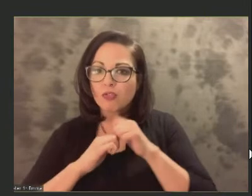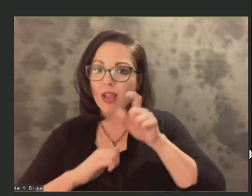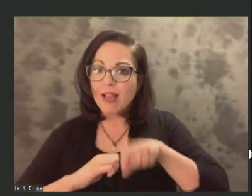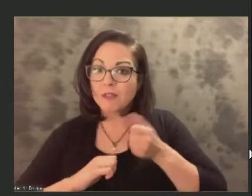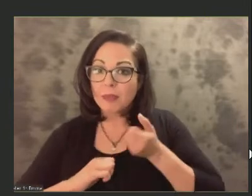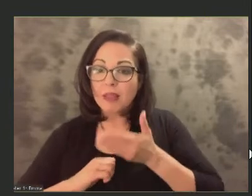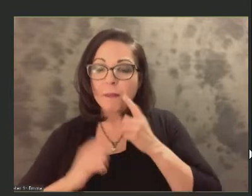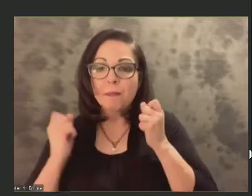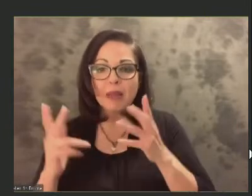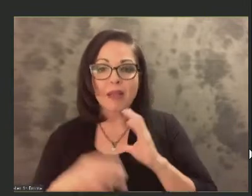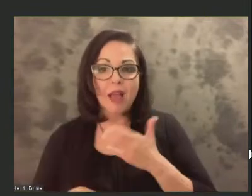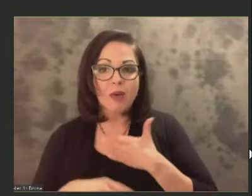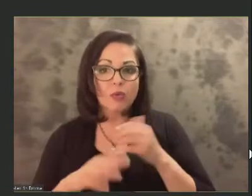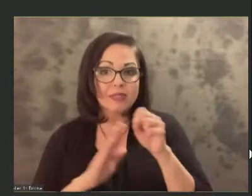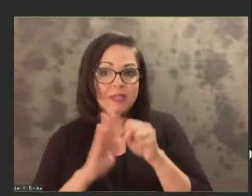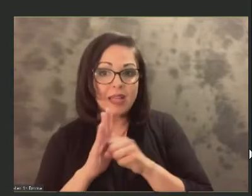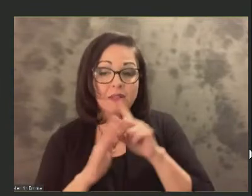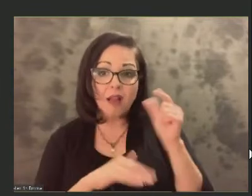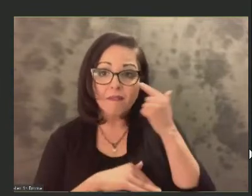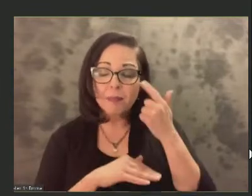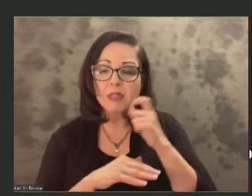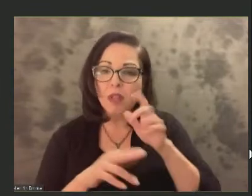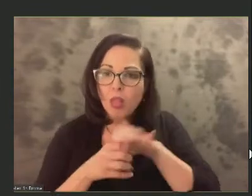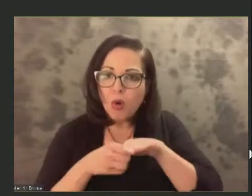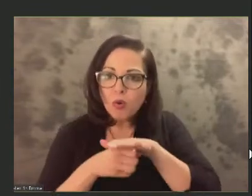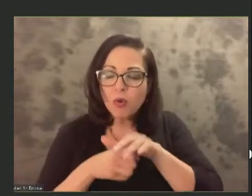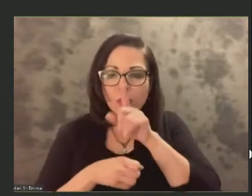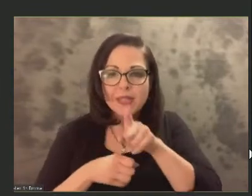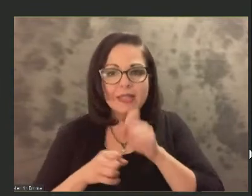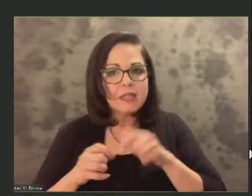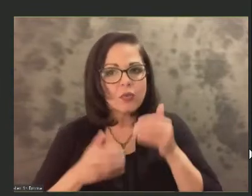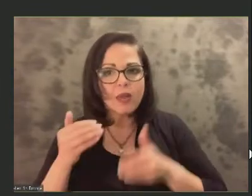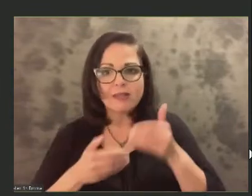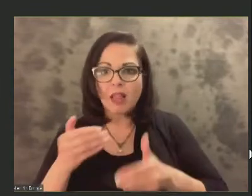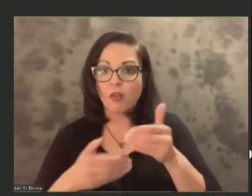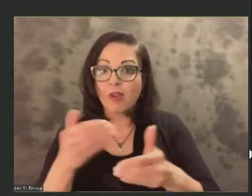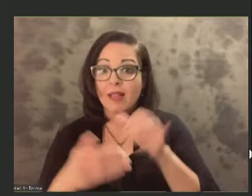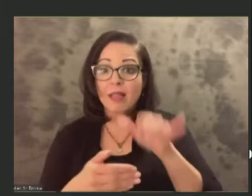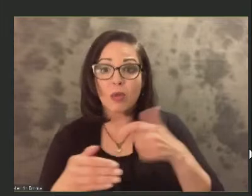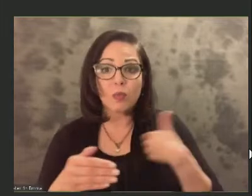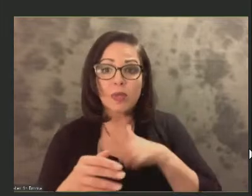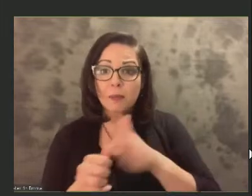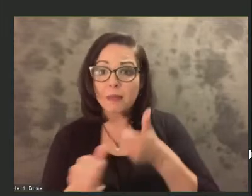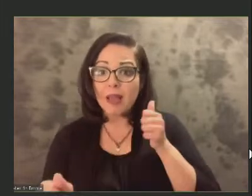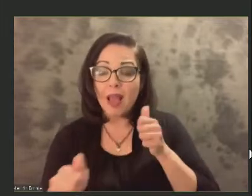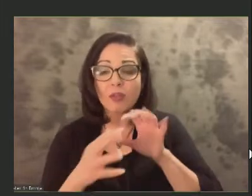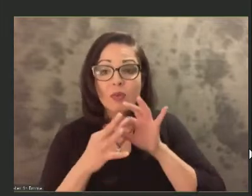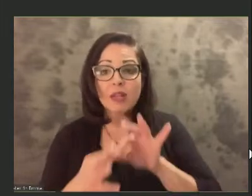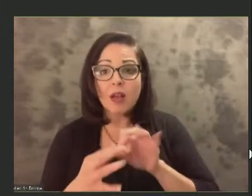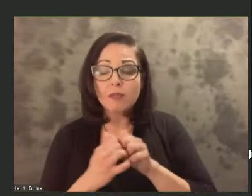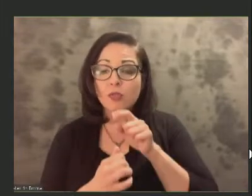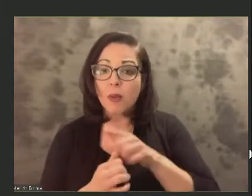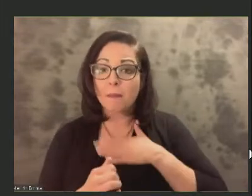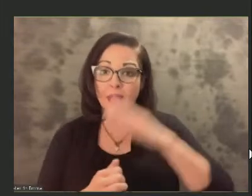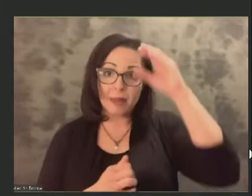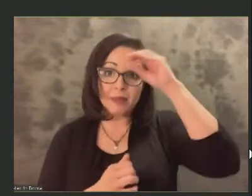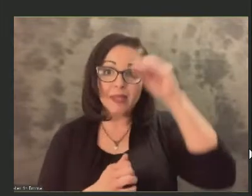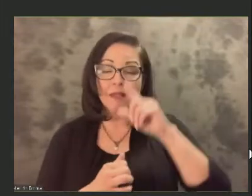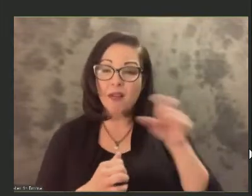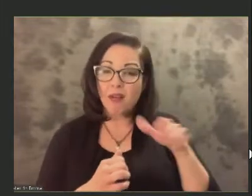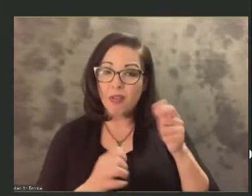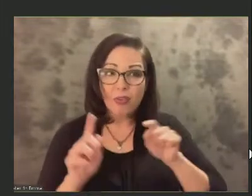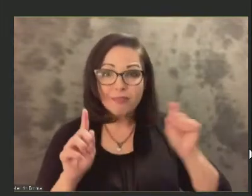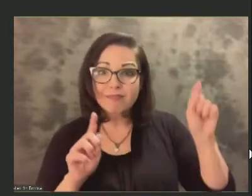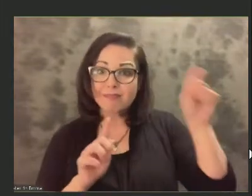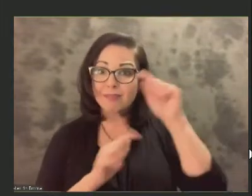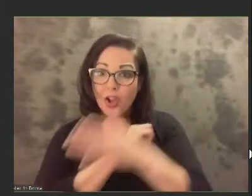federal government are looking into this, but we need to really accelerate that. We're behind when it comes to, in my opinion, to some other countries, the ability